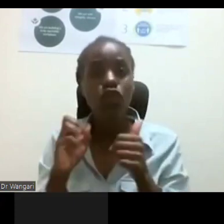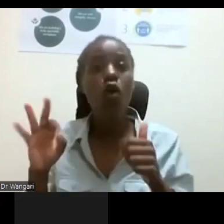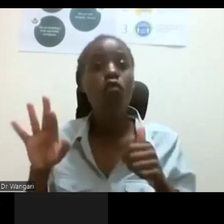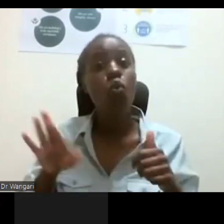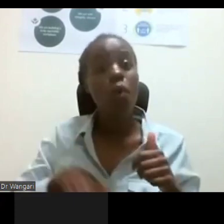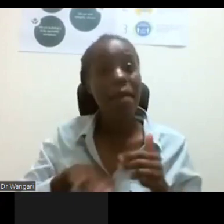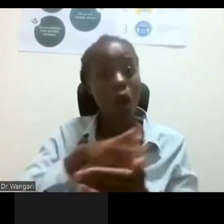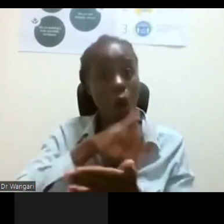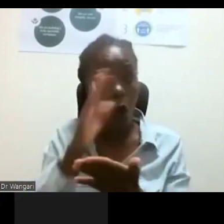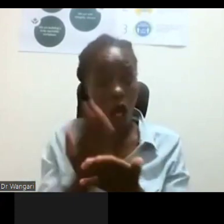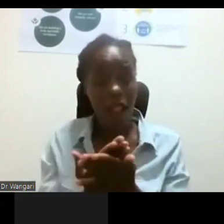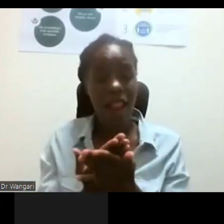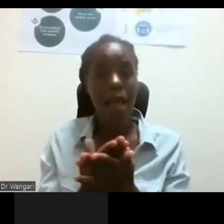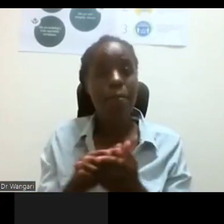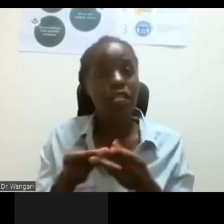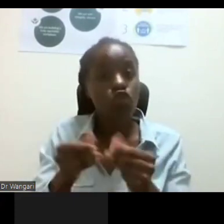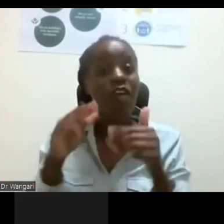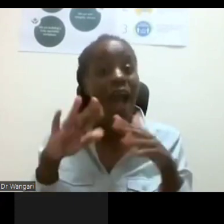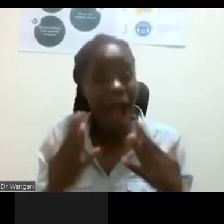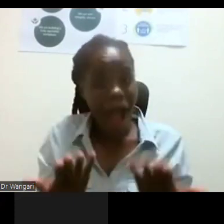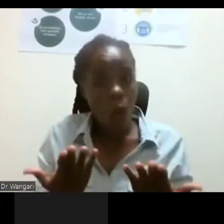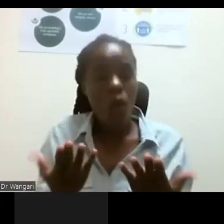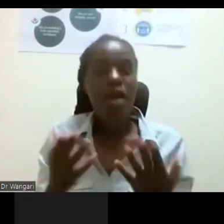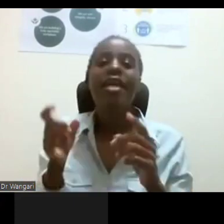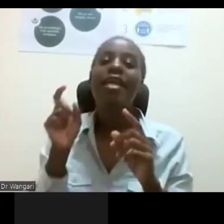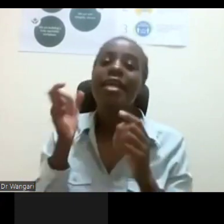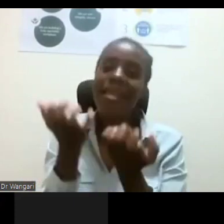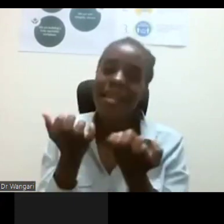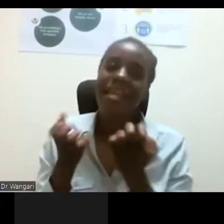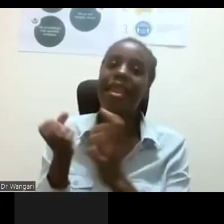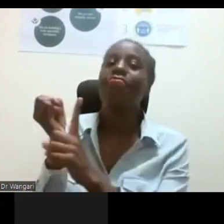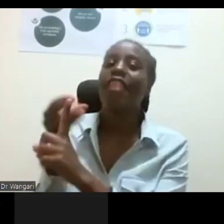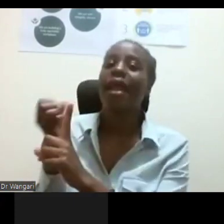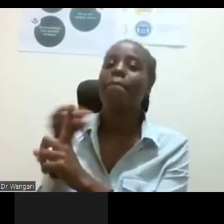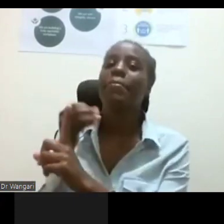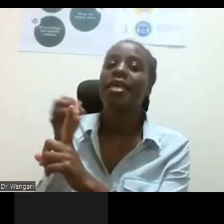by giving them the therapy on emotional well-being.